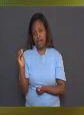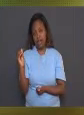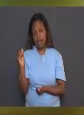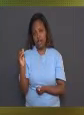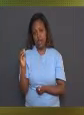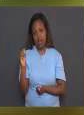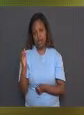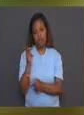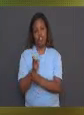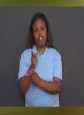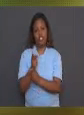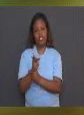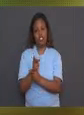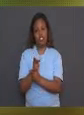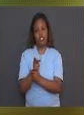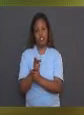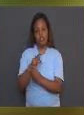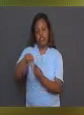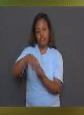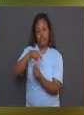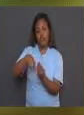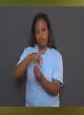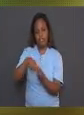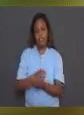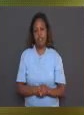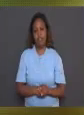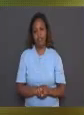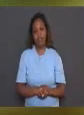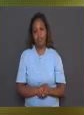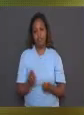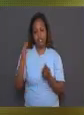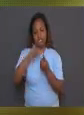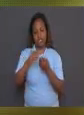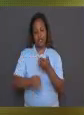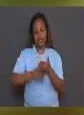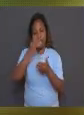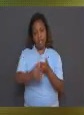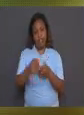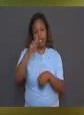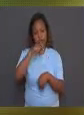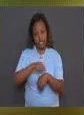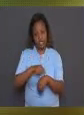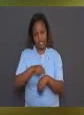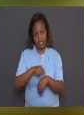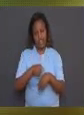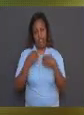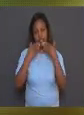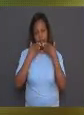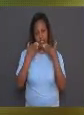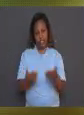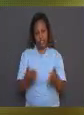economic gain, and protection of the environment.